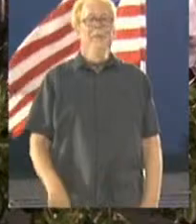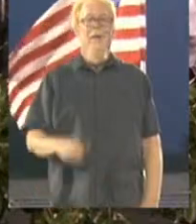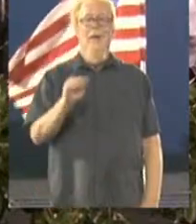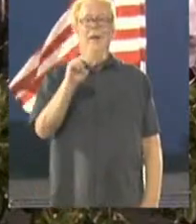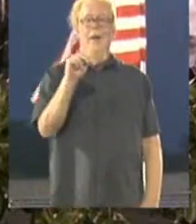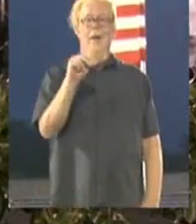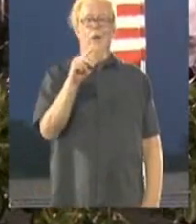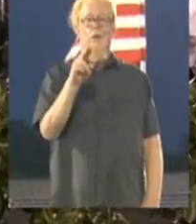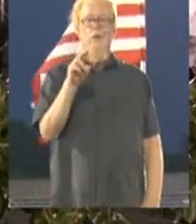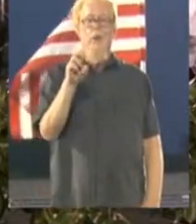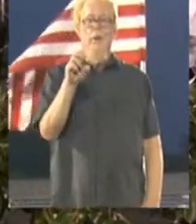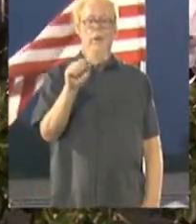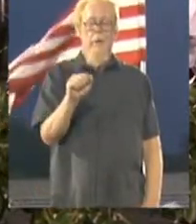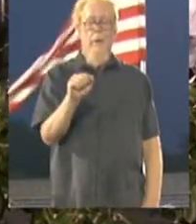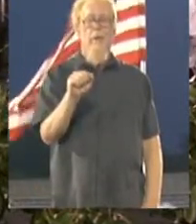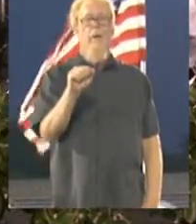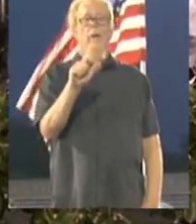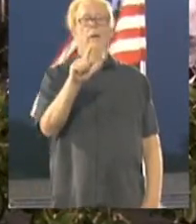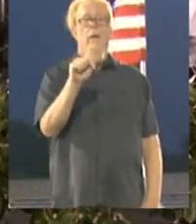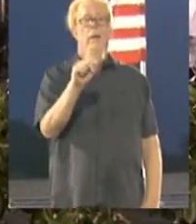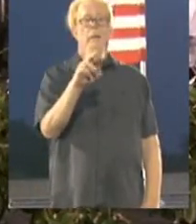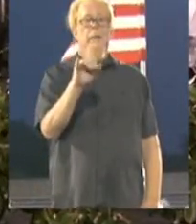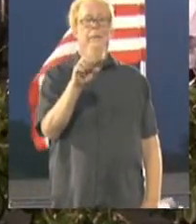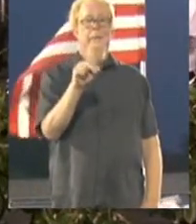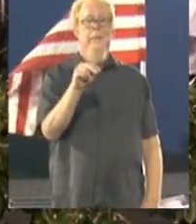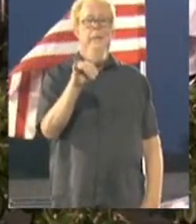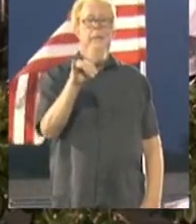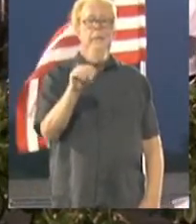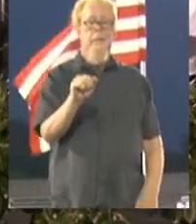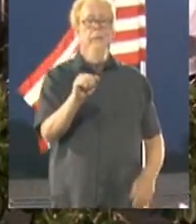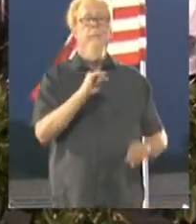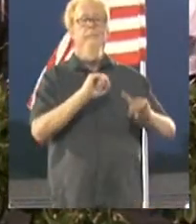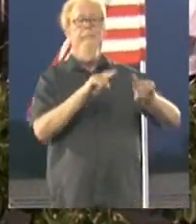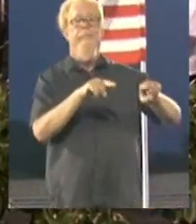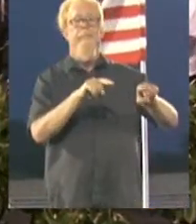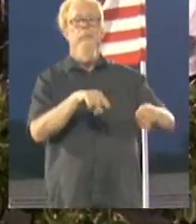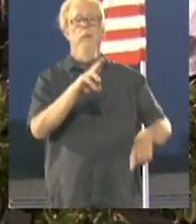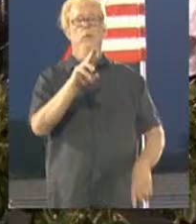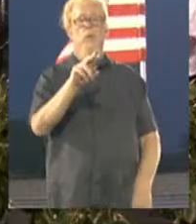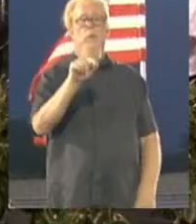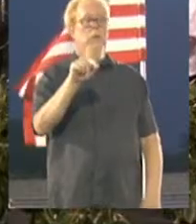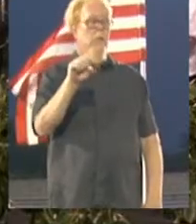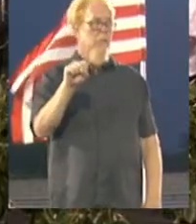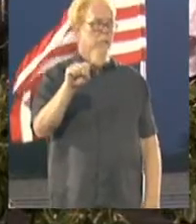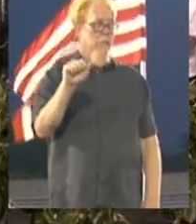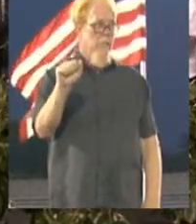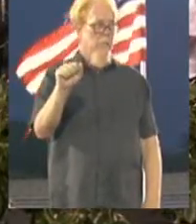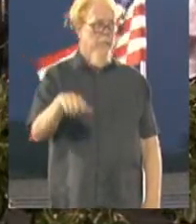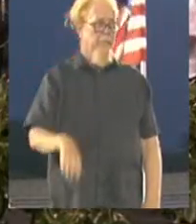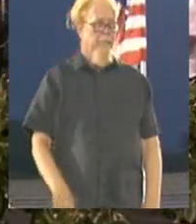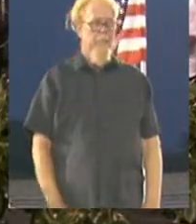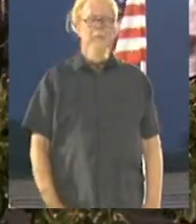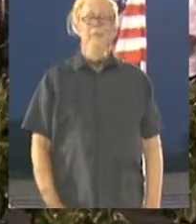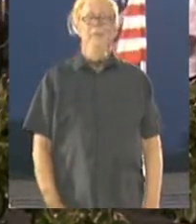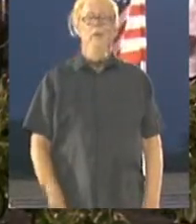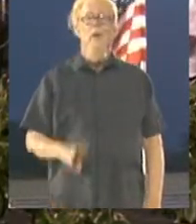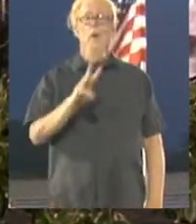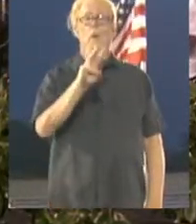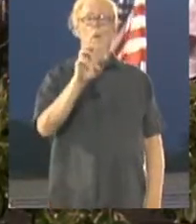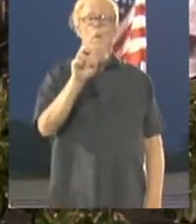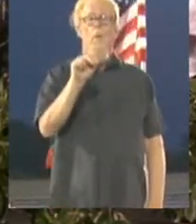Andrea Plasencia will be attending University of Texas at San Antonio. Wendy